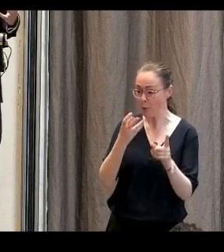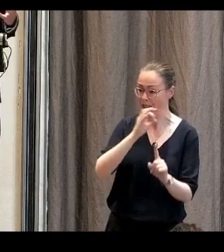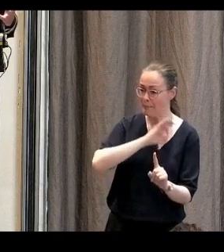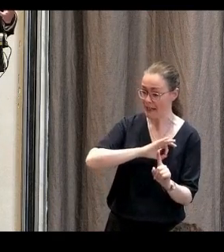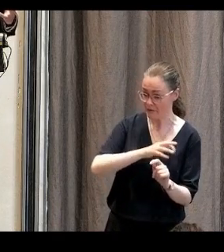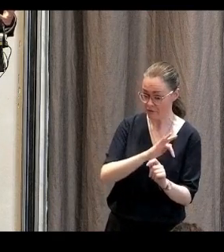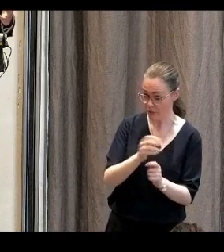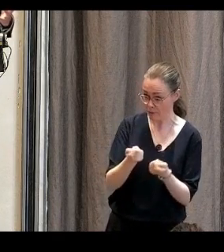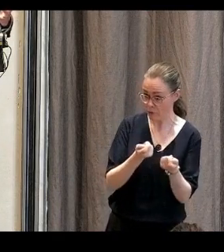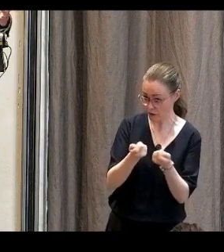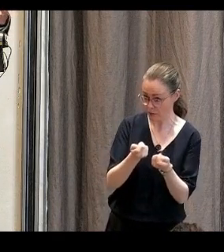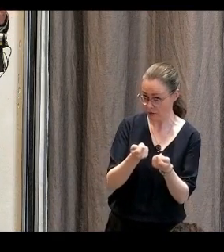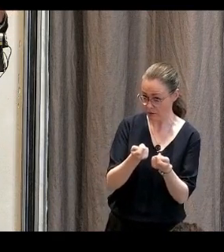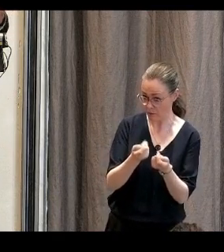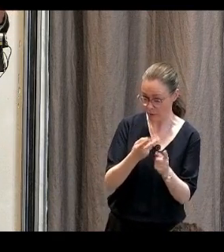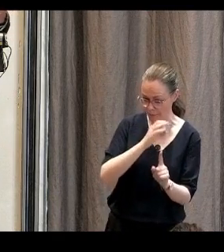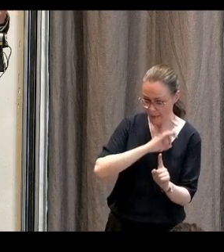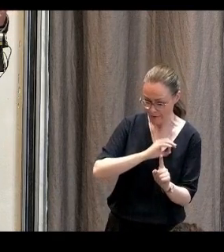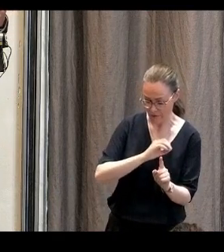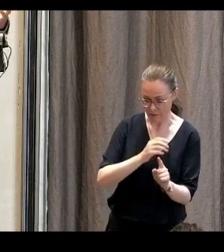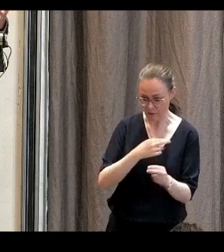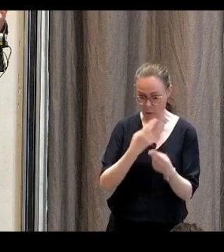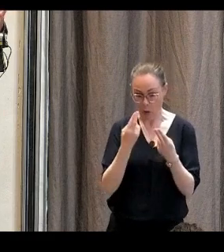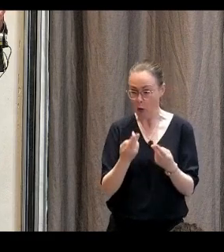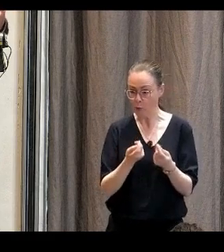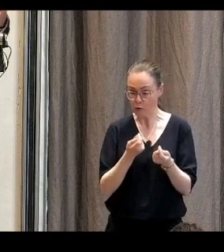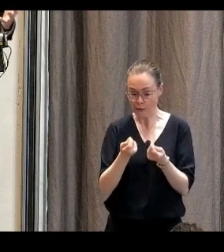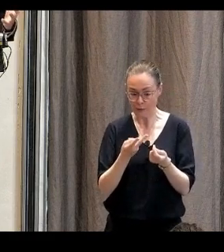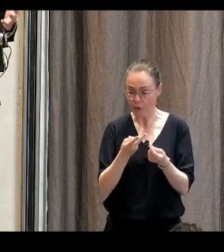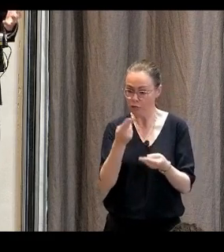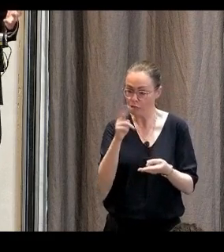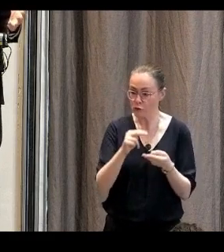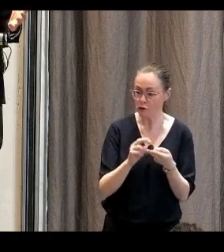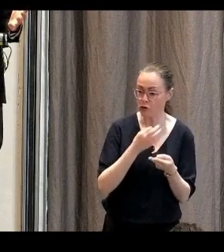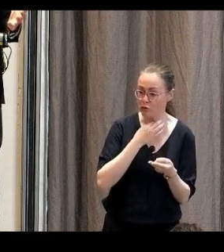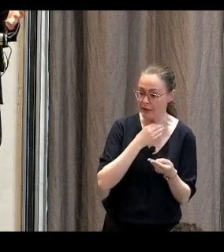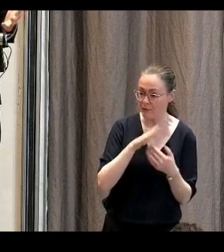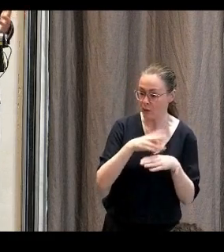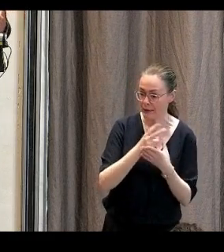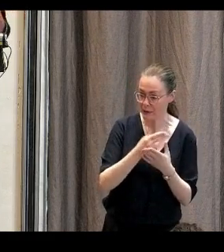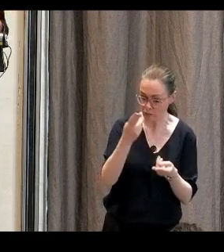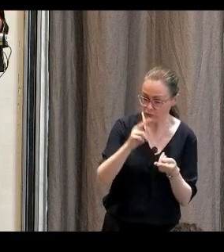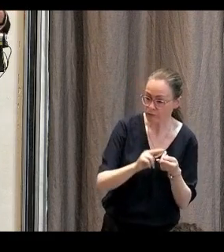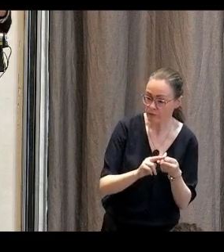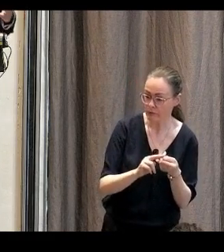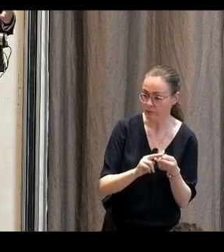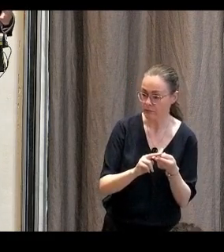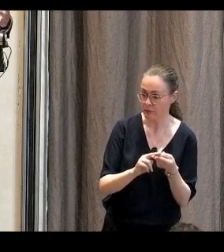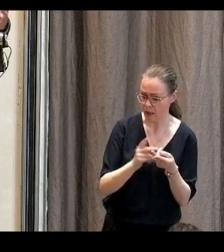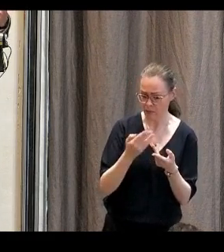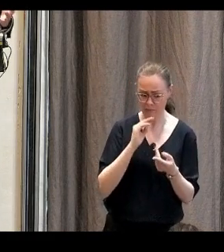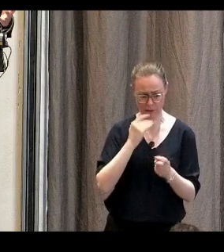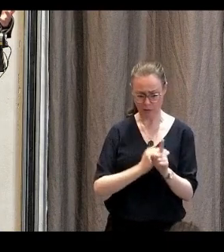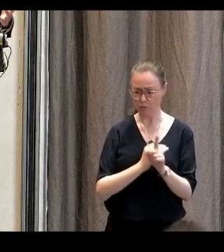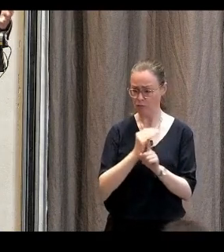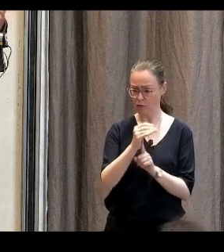from a treatment in this situation, we're hoping that a treatment's going to reduce the risk of more seizures, and it's going to improve